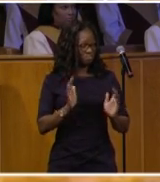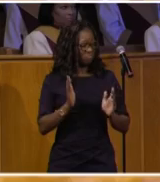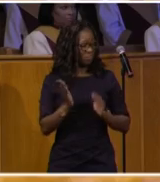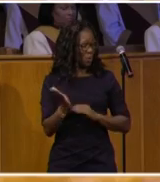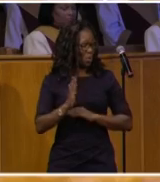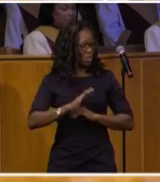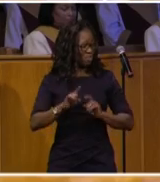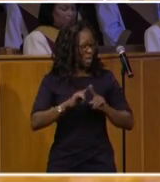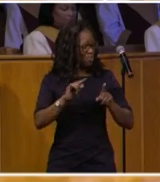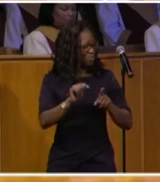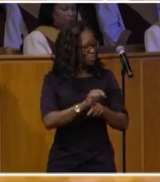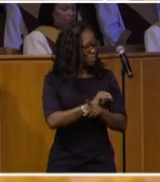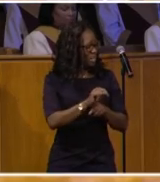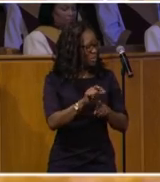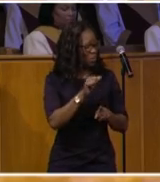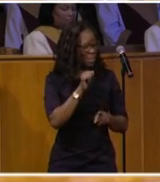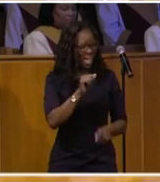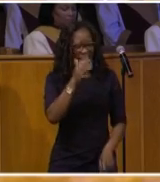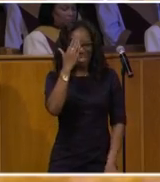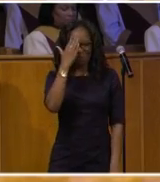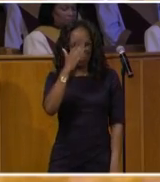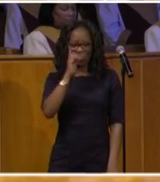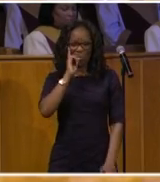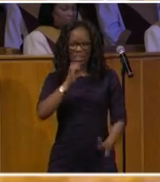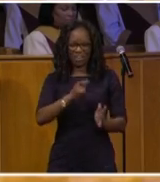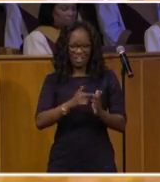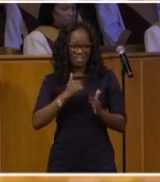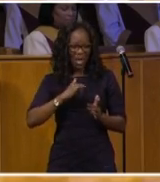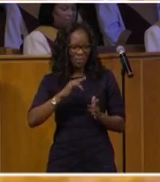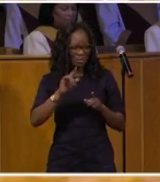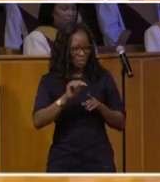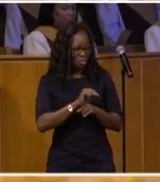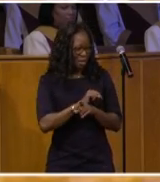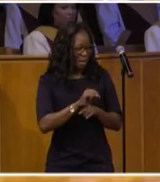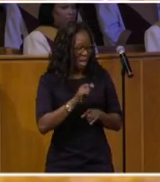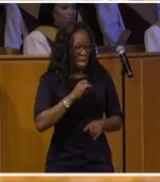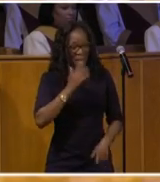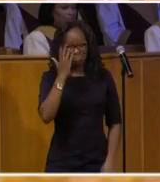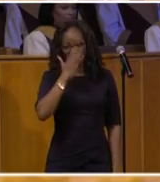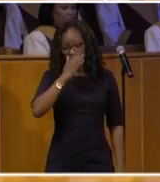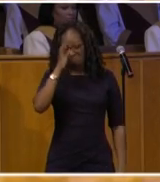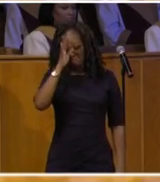I was trained when I didn't even realize I was being trained,